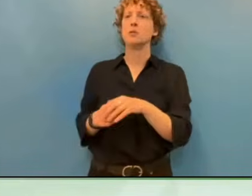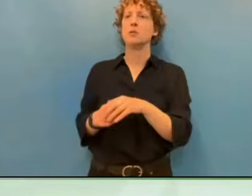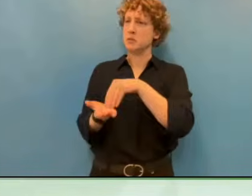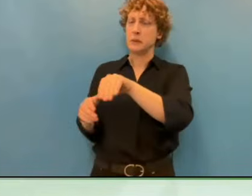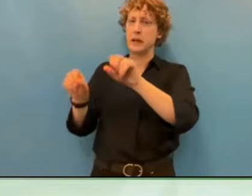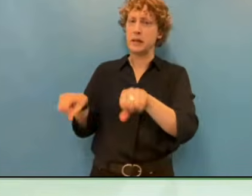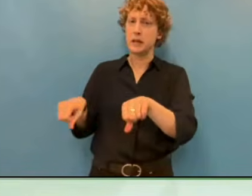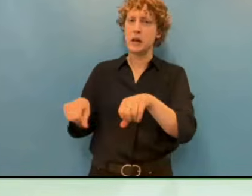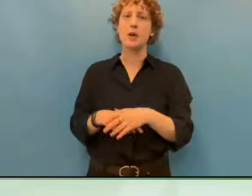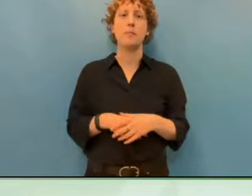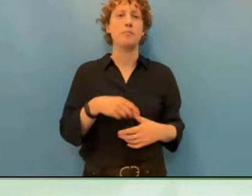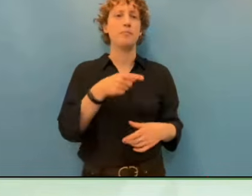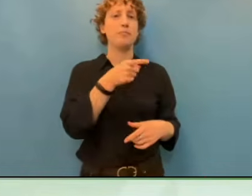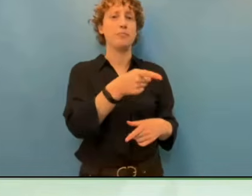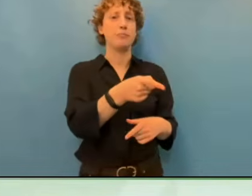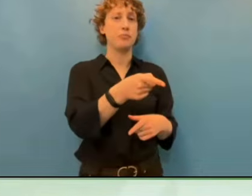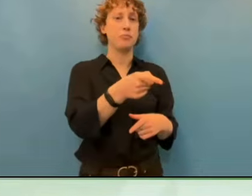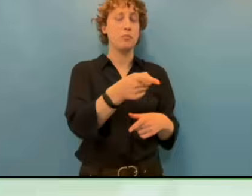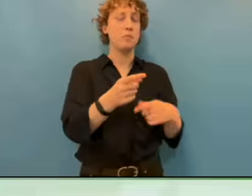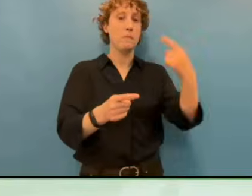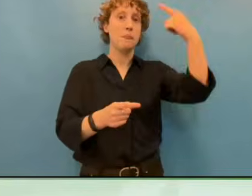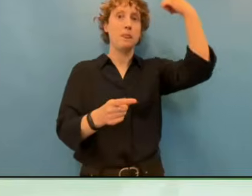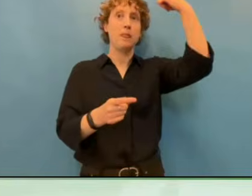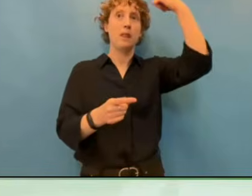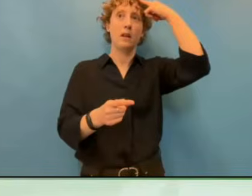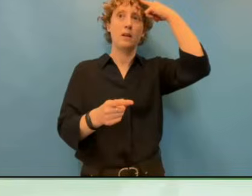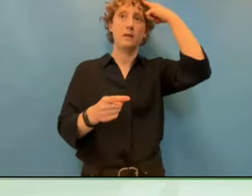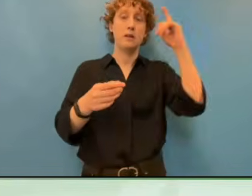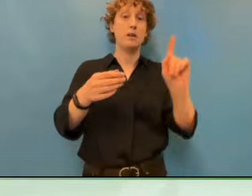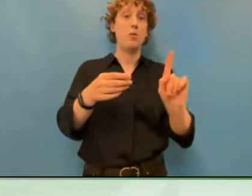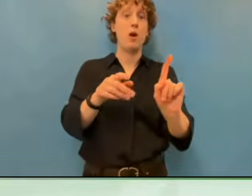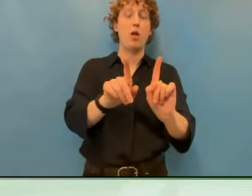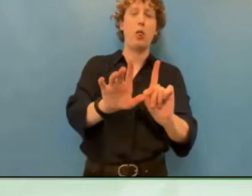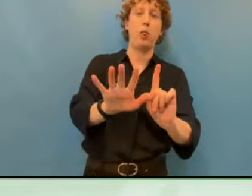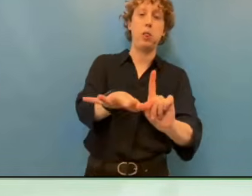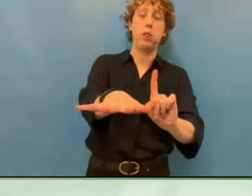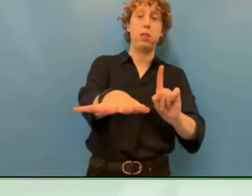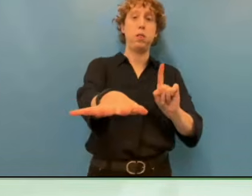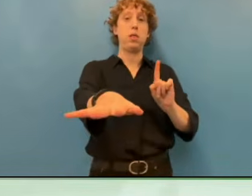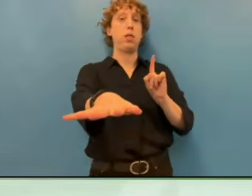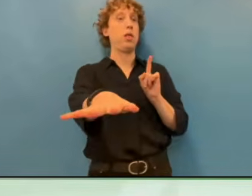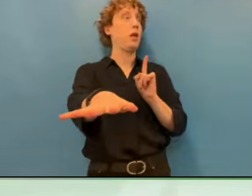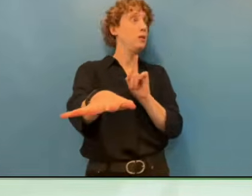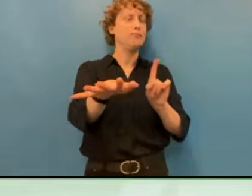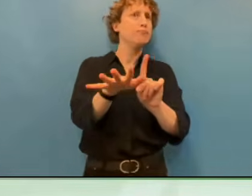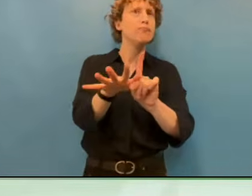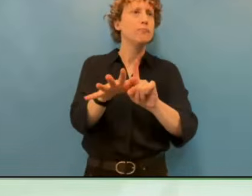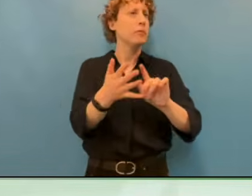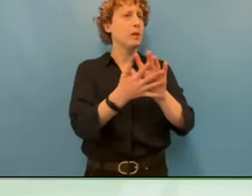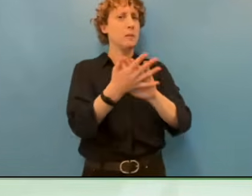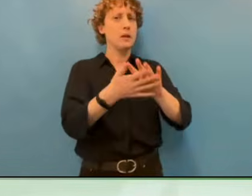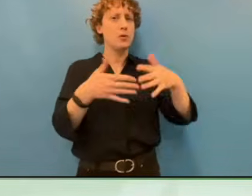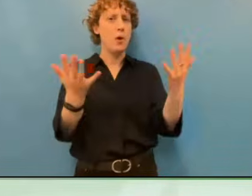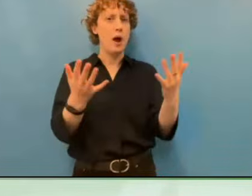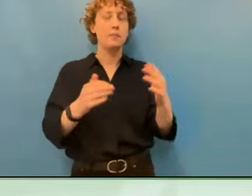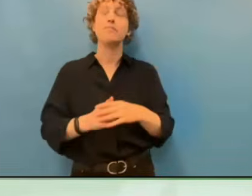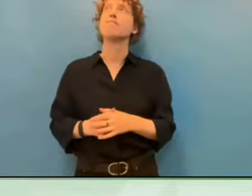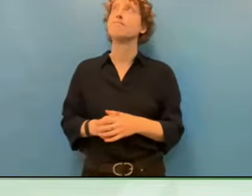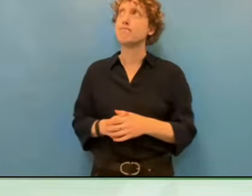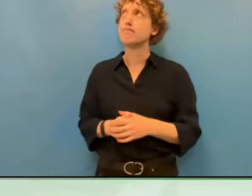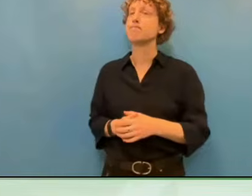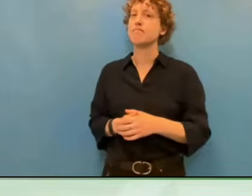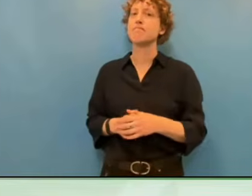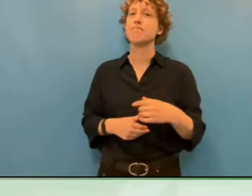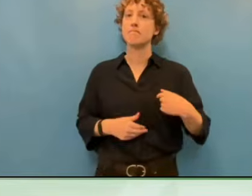you in practical terms? Well, that means really no one, because we do see as a central